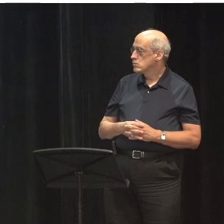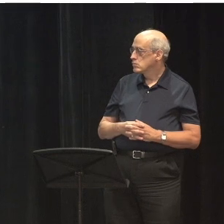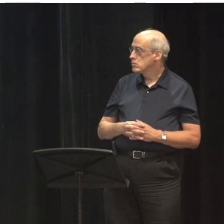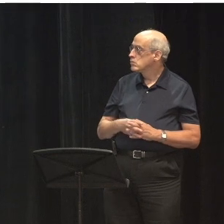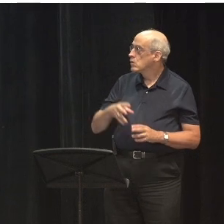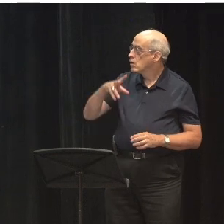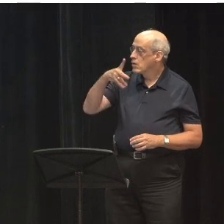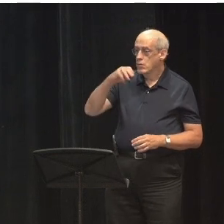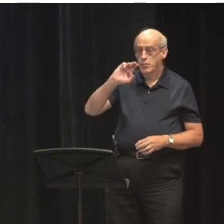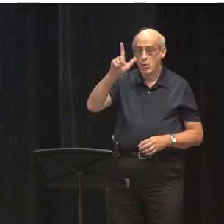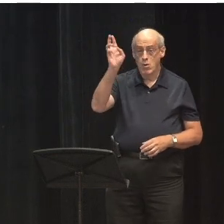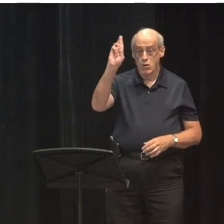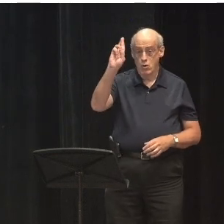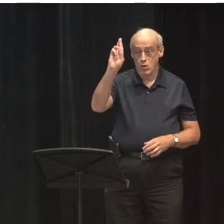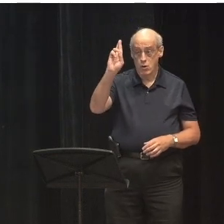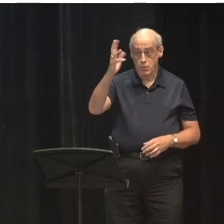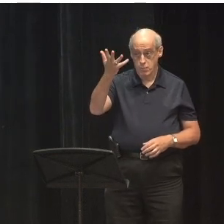Paul Rieckhoff.